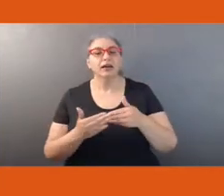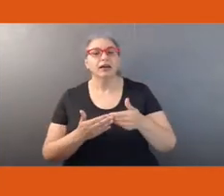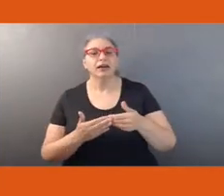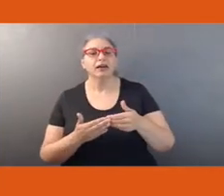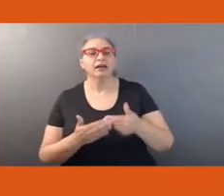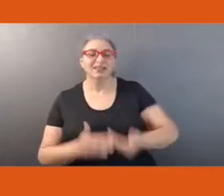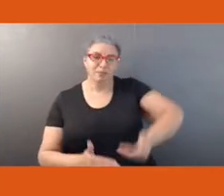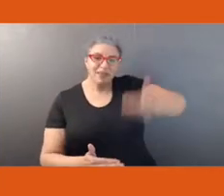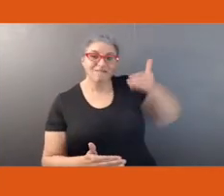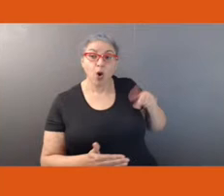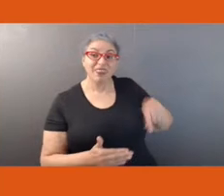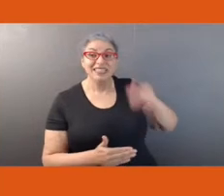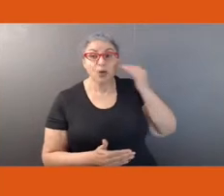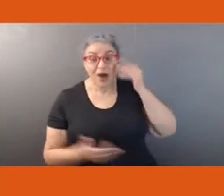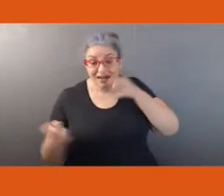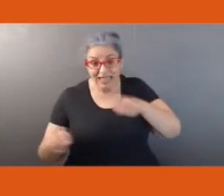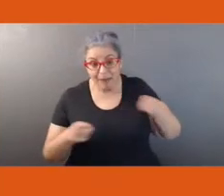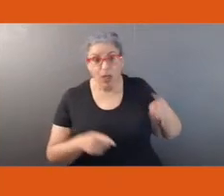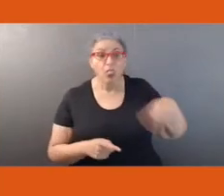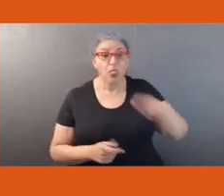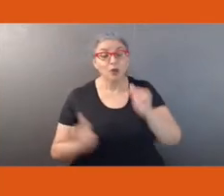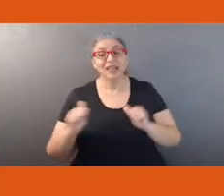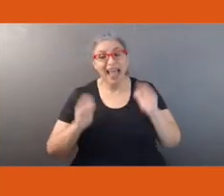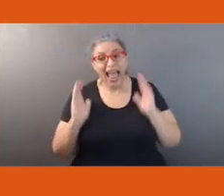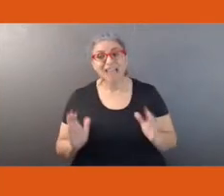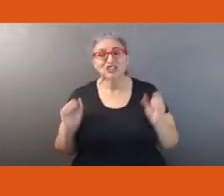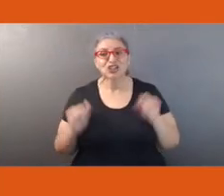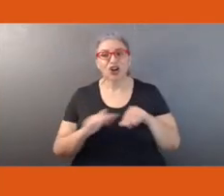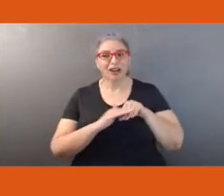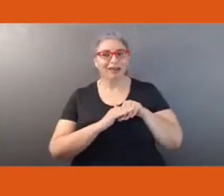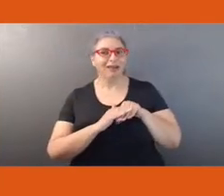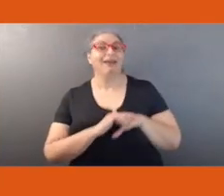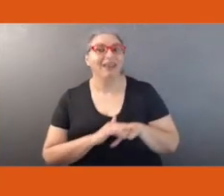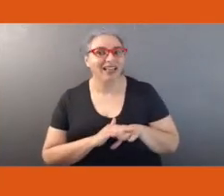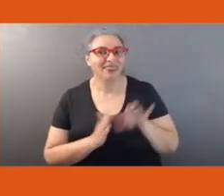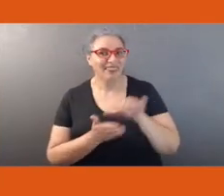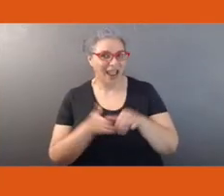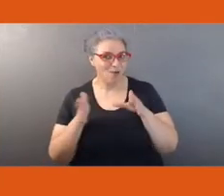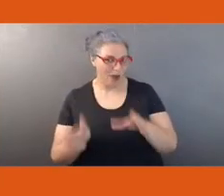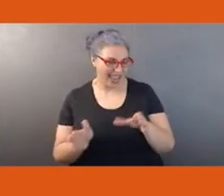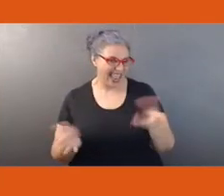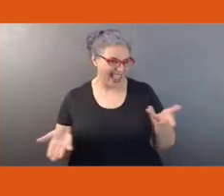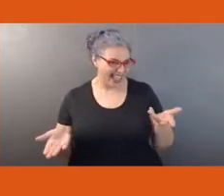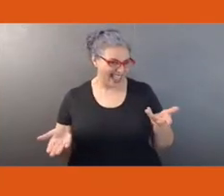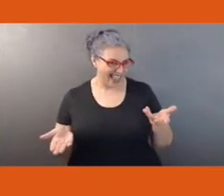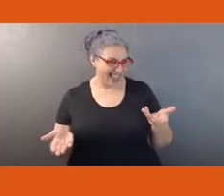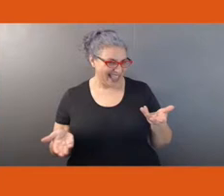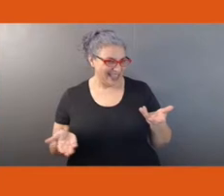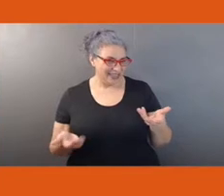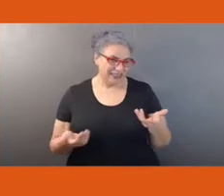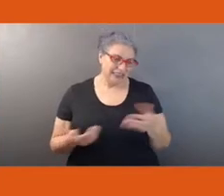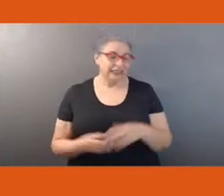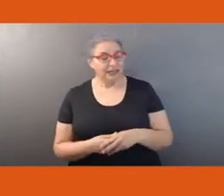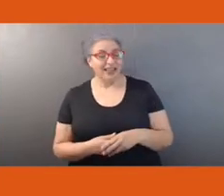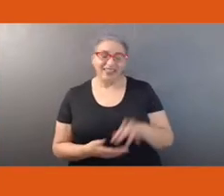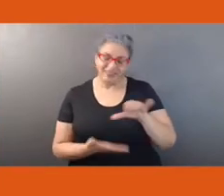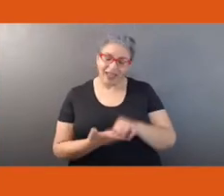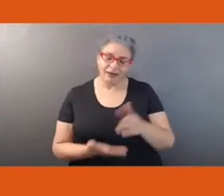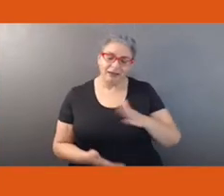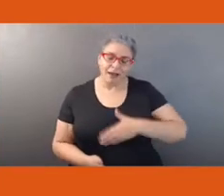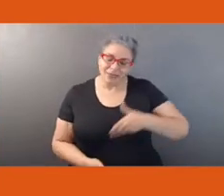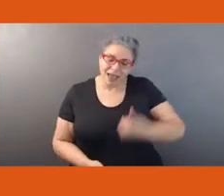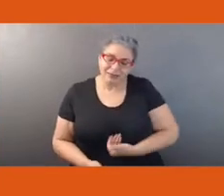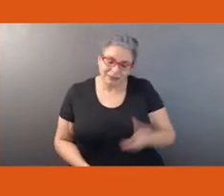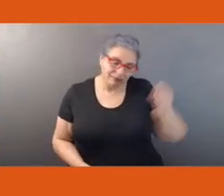before kind of all of this awareness existed, there were actors kind of getting their foot in the door that way. Which bothers